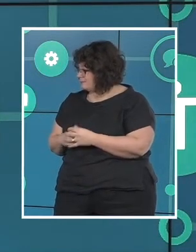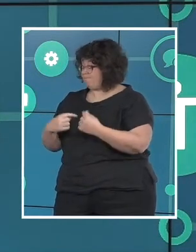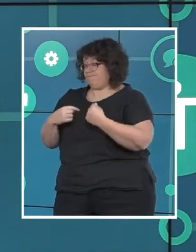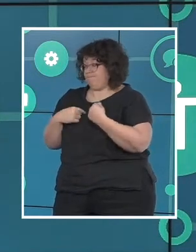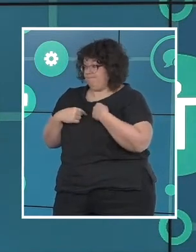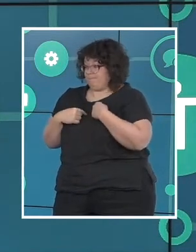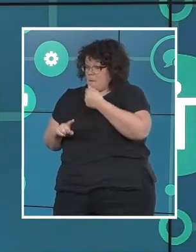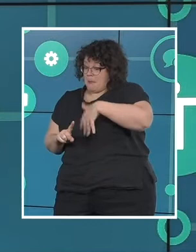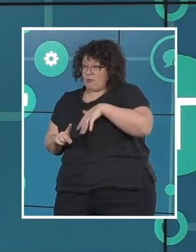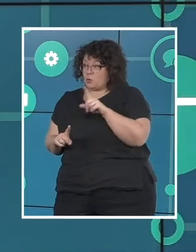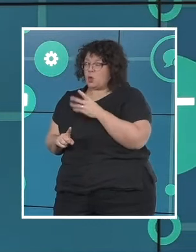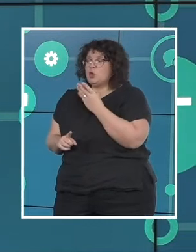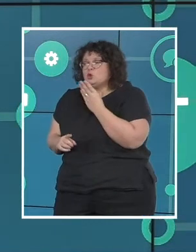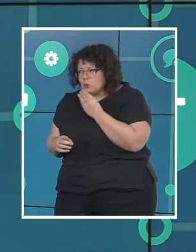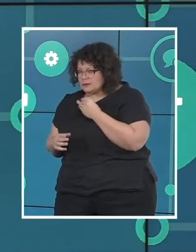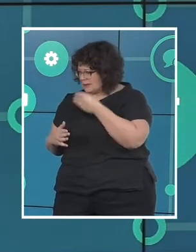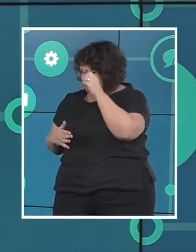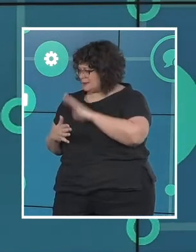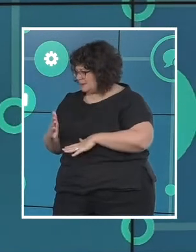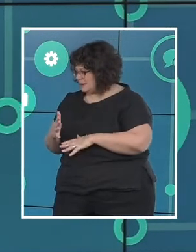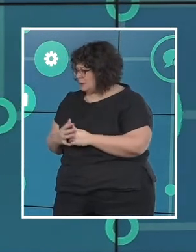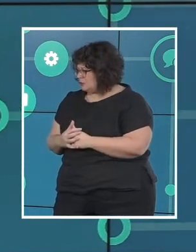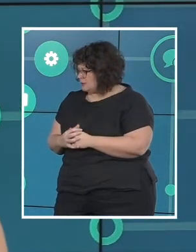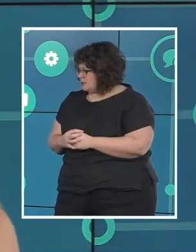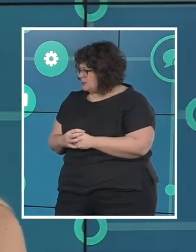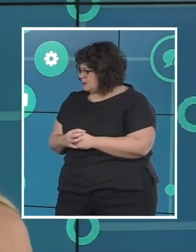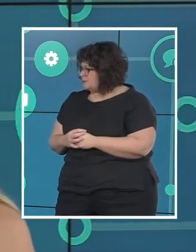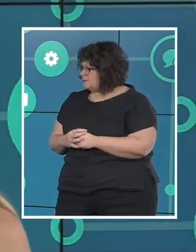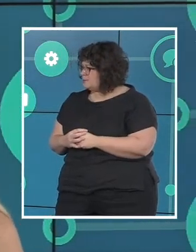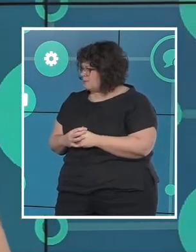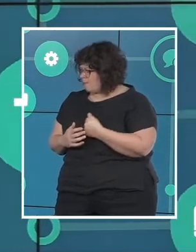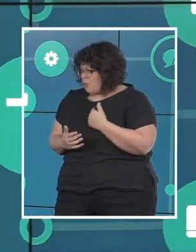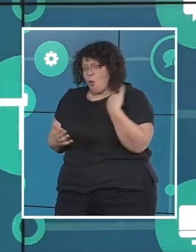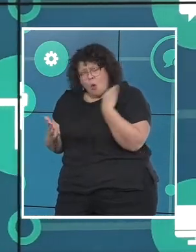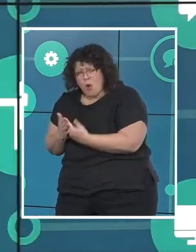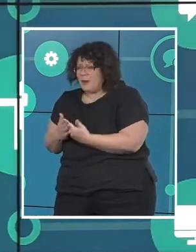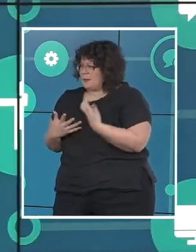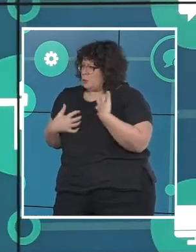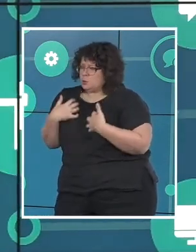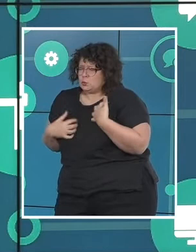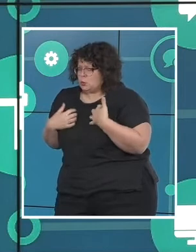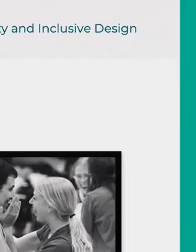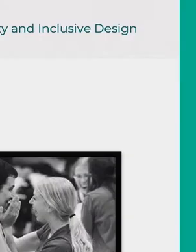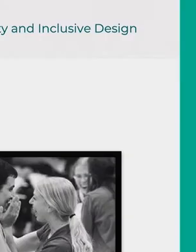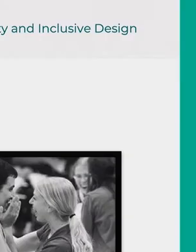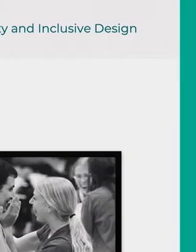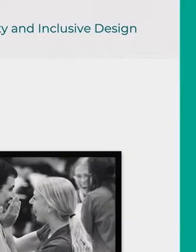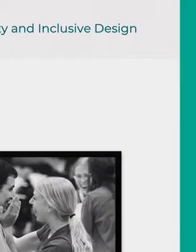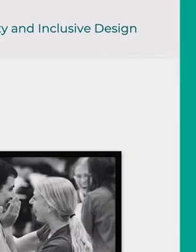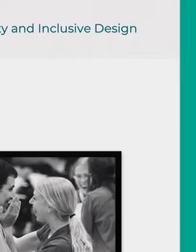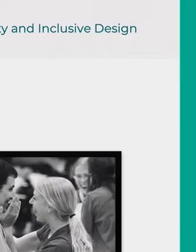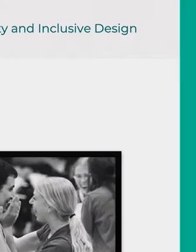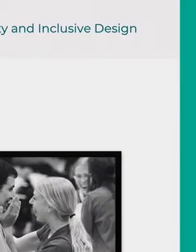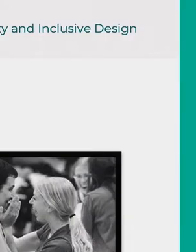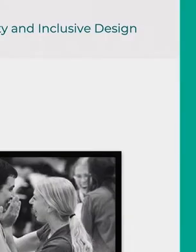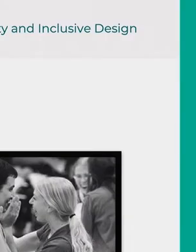So I've always been passionate about inclusion. Ever since the first day of my freshman year of high school, I met Julia on the left and Kenny on the